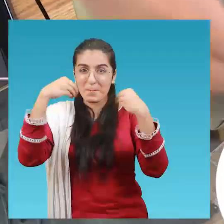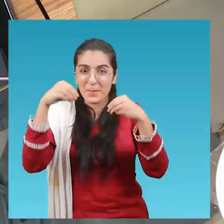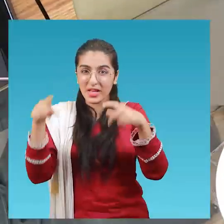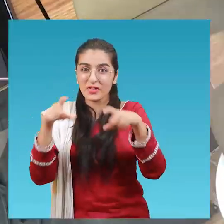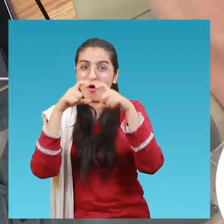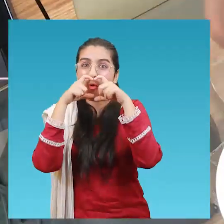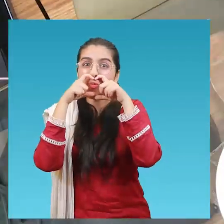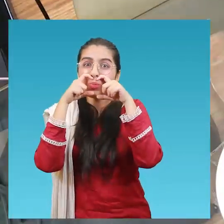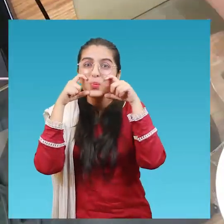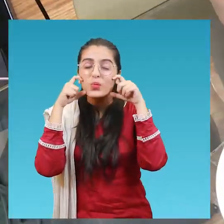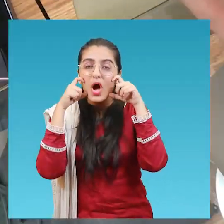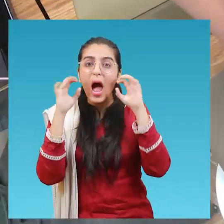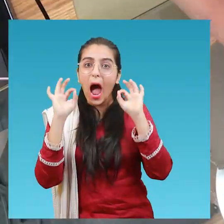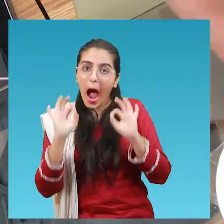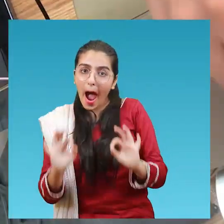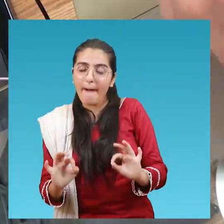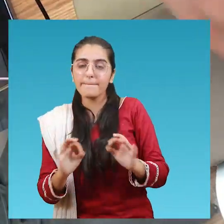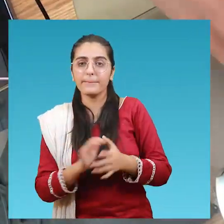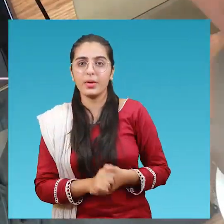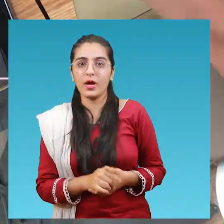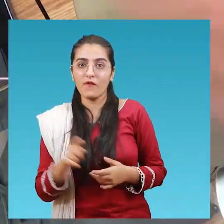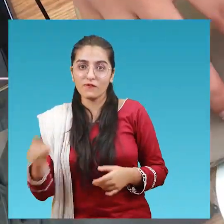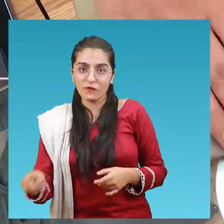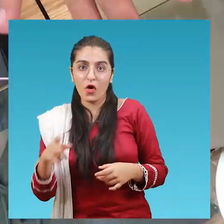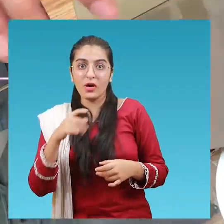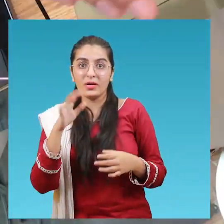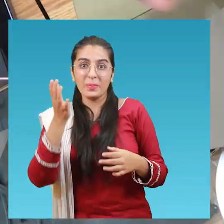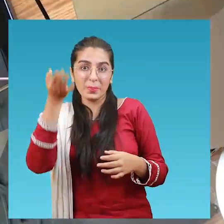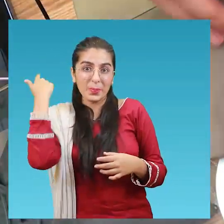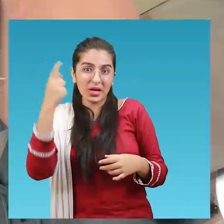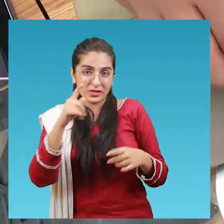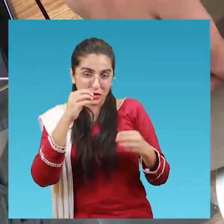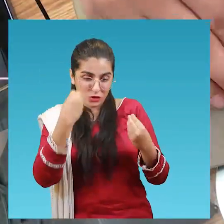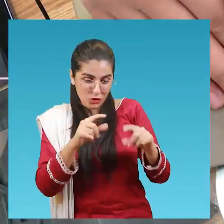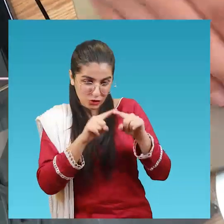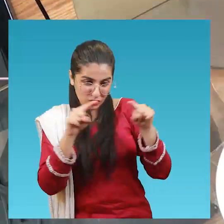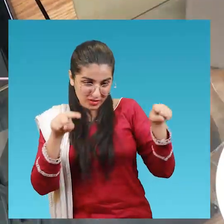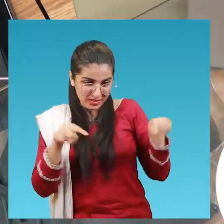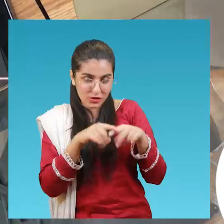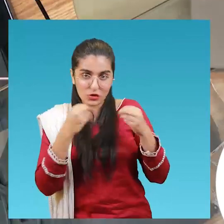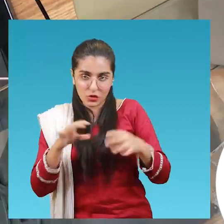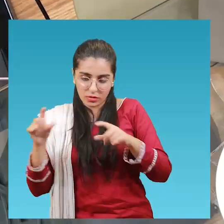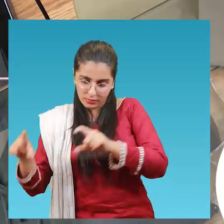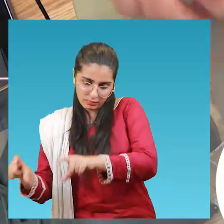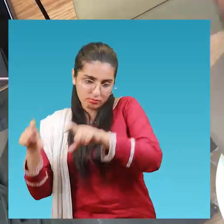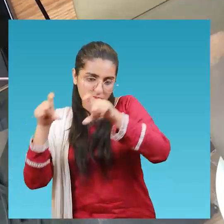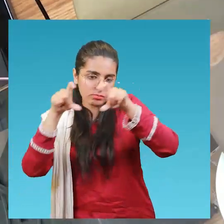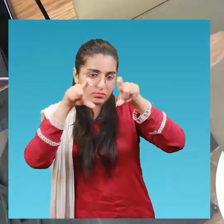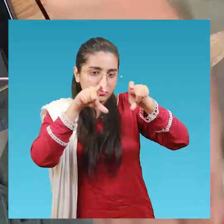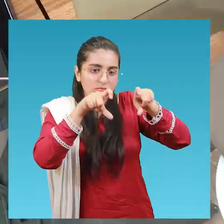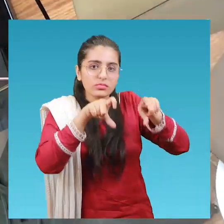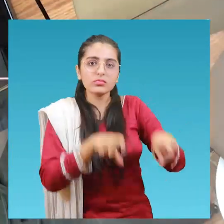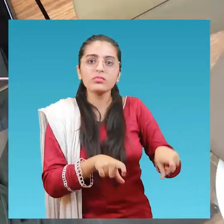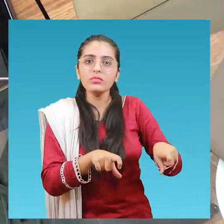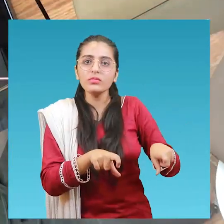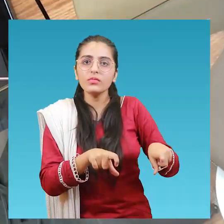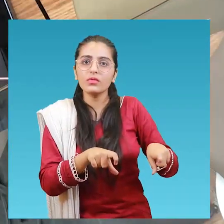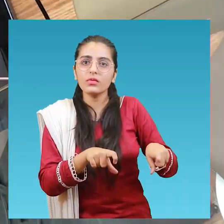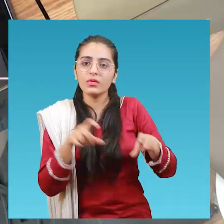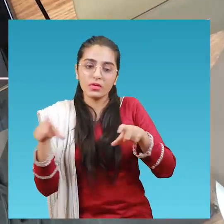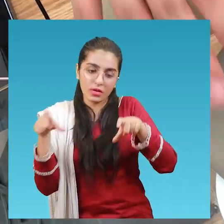Now fit the cut out plastic sheet part inside the mouth of the mask and put some pins on it so it doesn't move